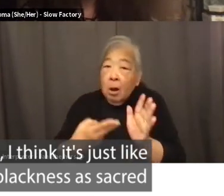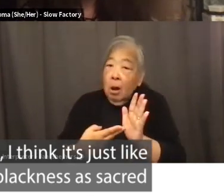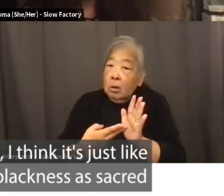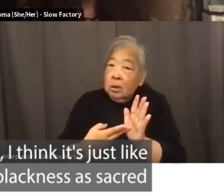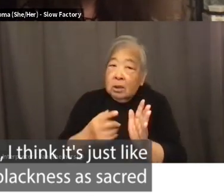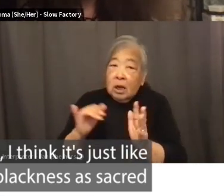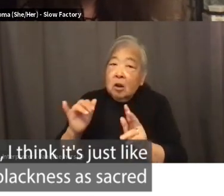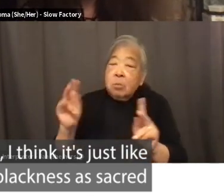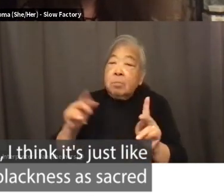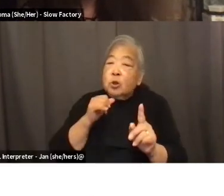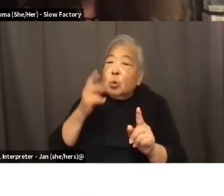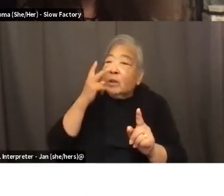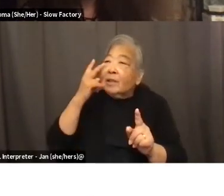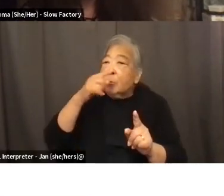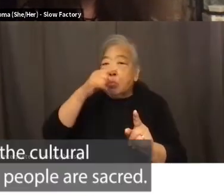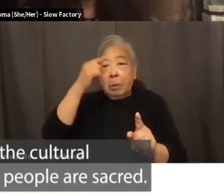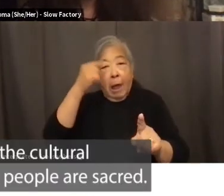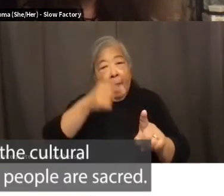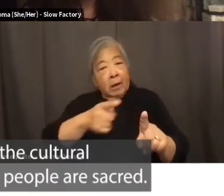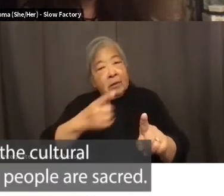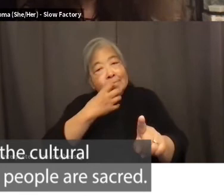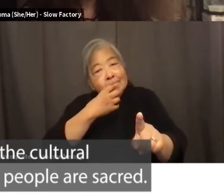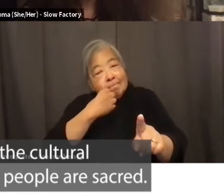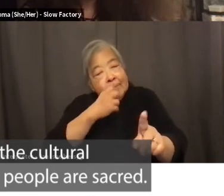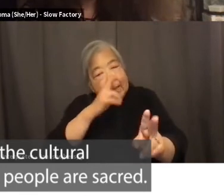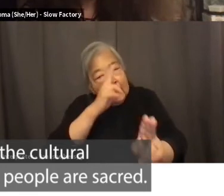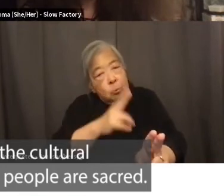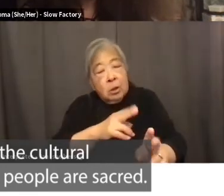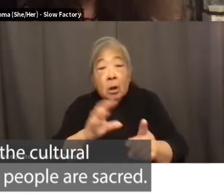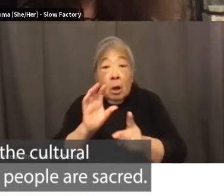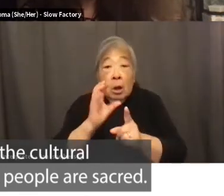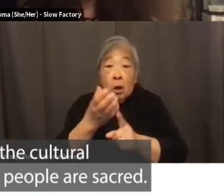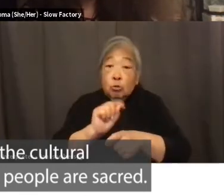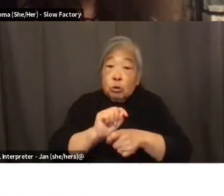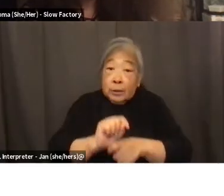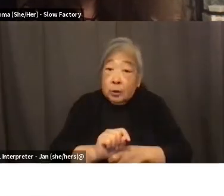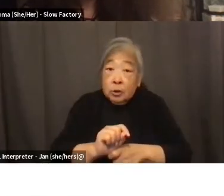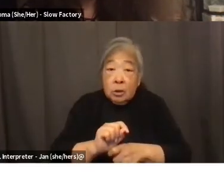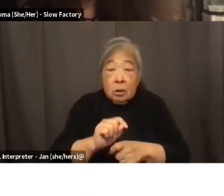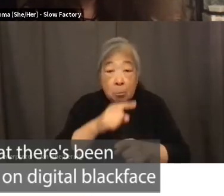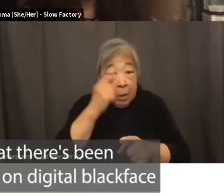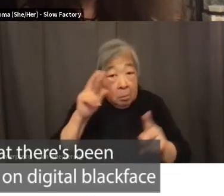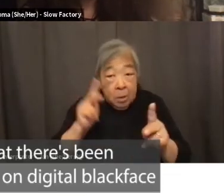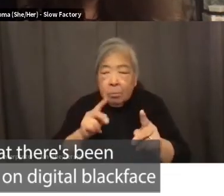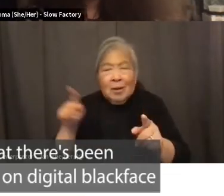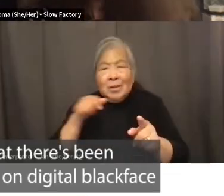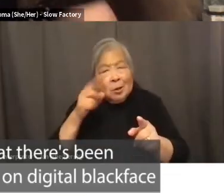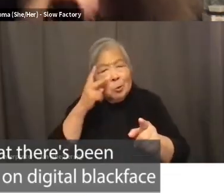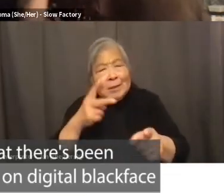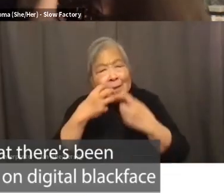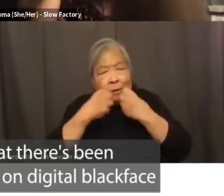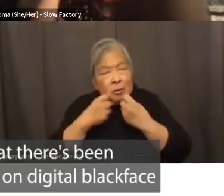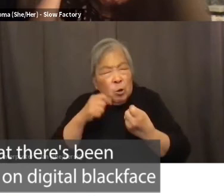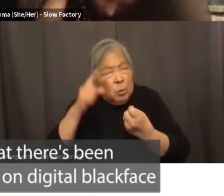people don't see Blackness as sacred, or that like the cultural traditions of Black people as sacred. And like, I know that there's been